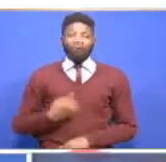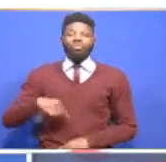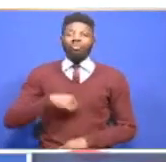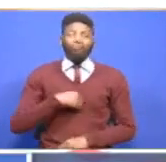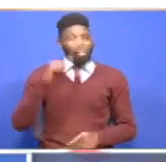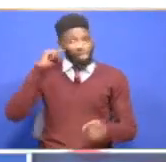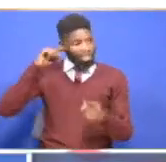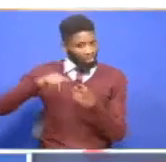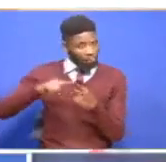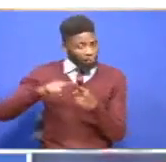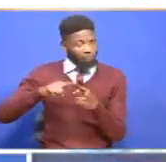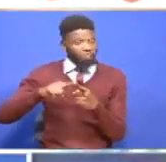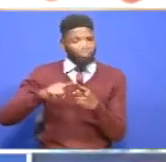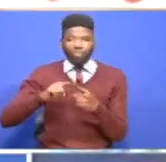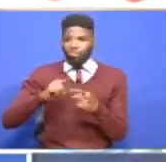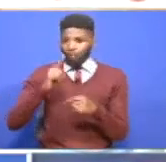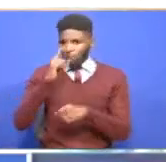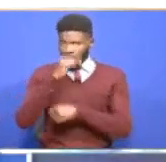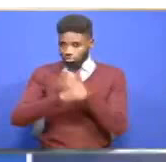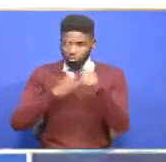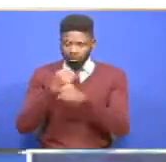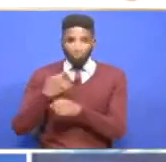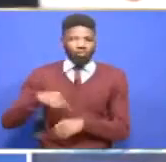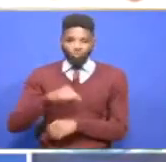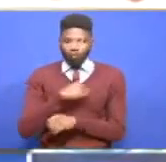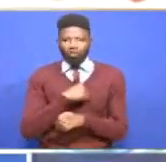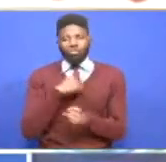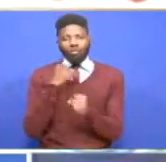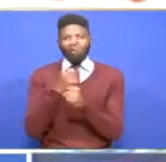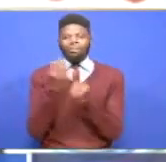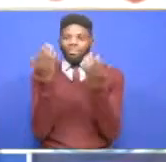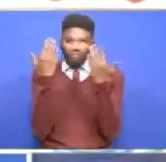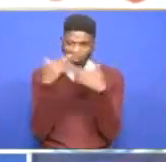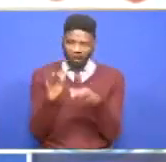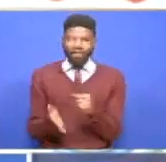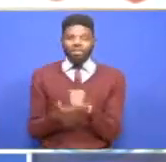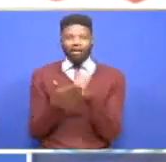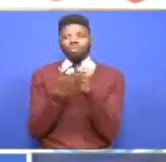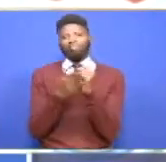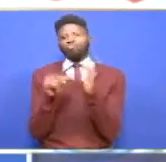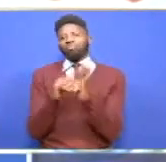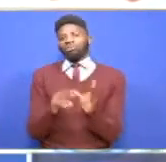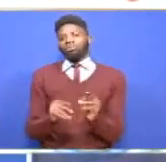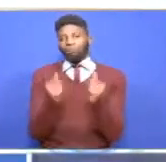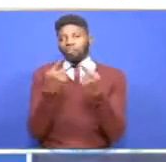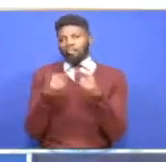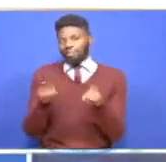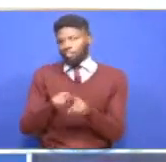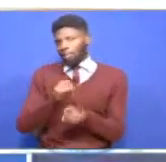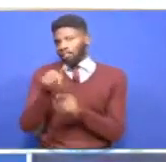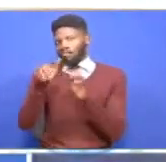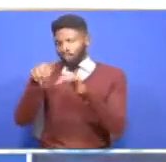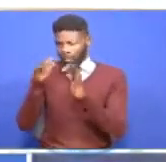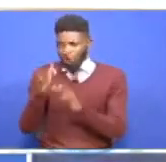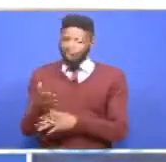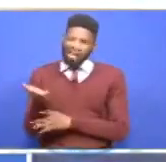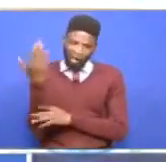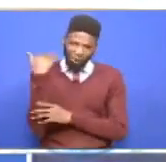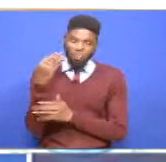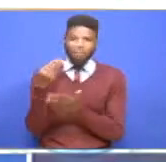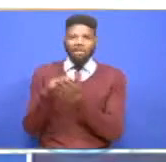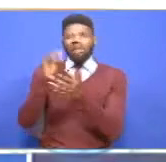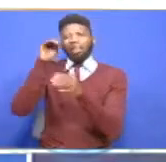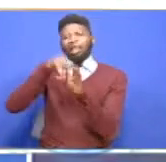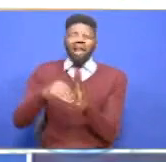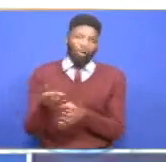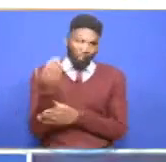Tunatarajia kwa mwaka moja tutakuwa tumefanya hiyo kazi ya kuirekebisha. Lakini kuna wakulima pia waliweka samani, pesa yao.